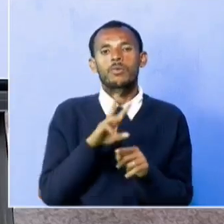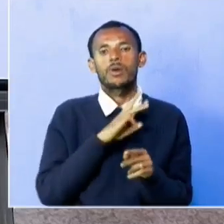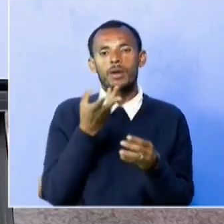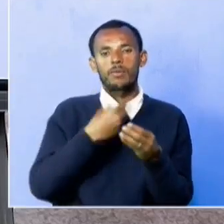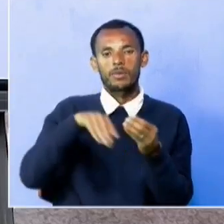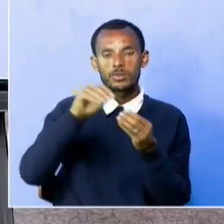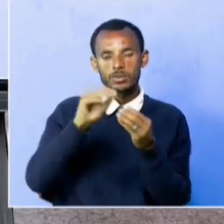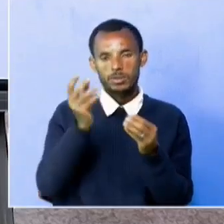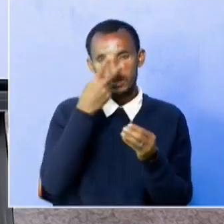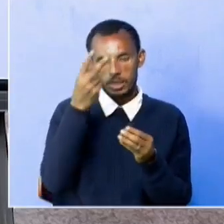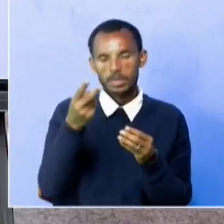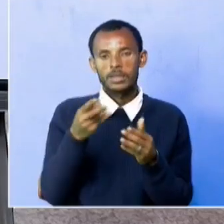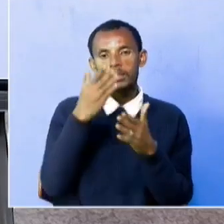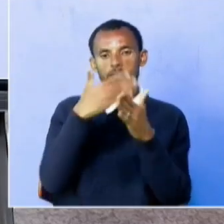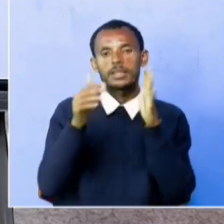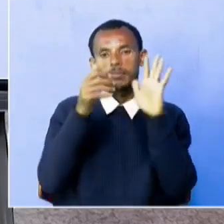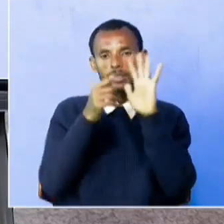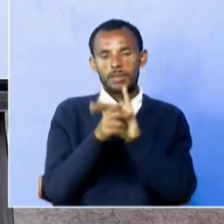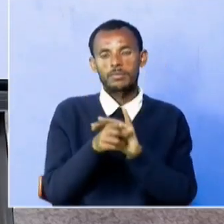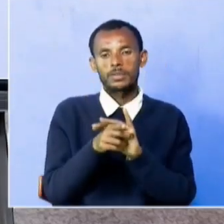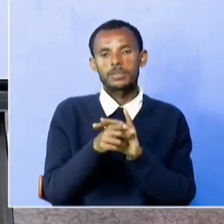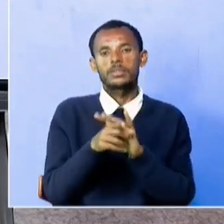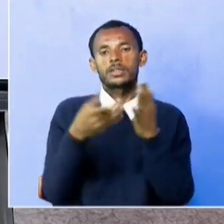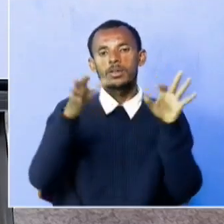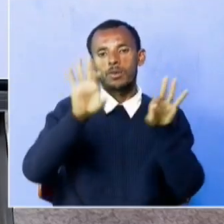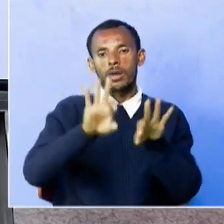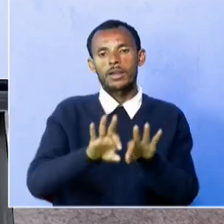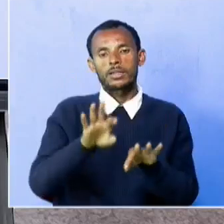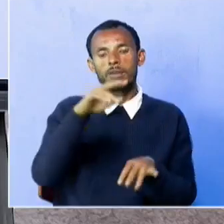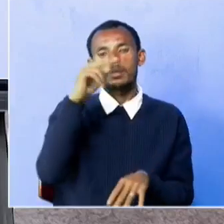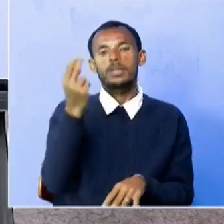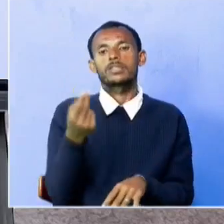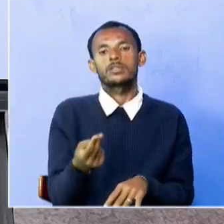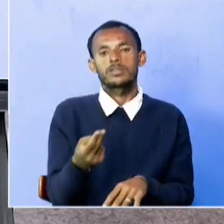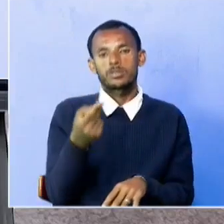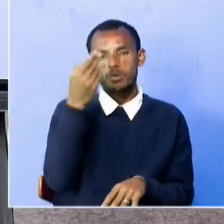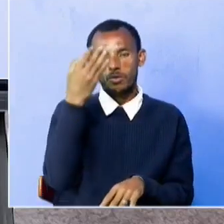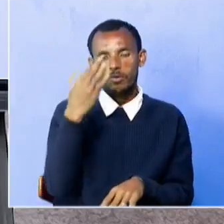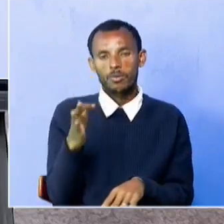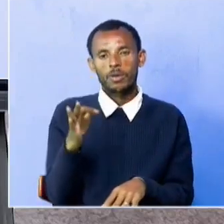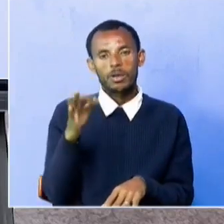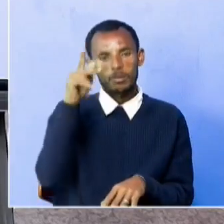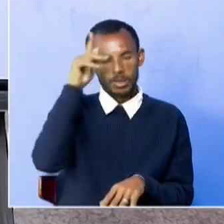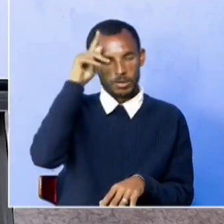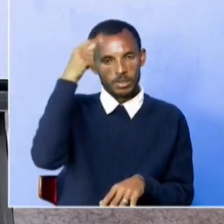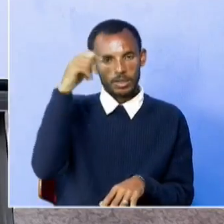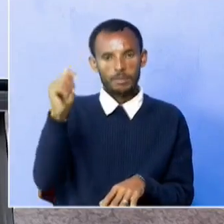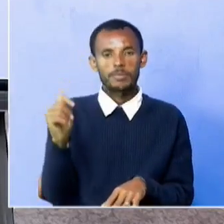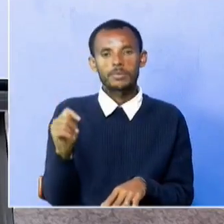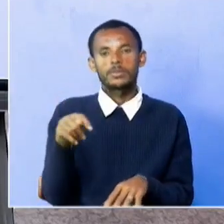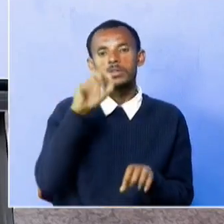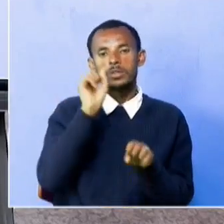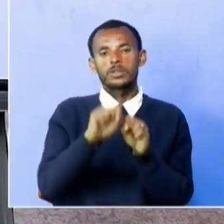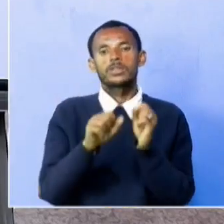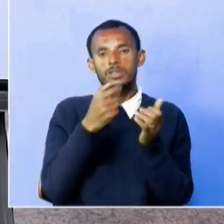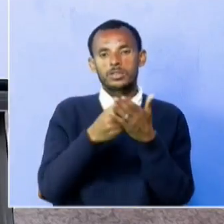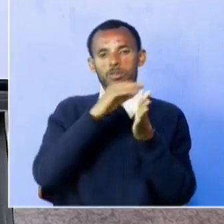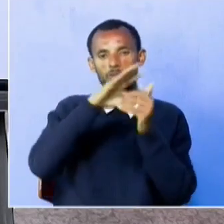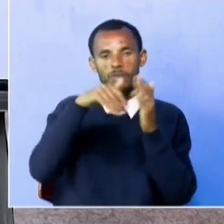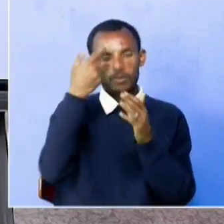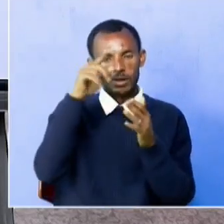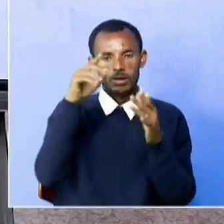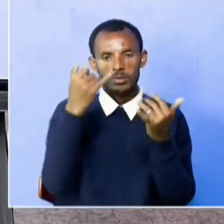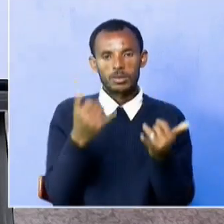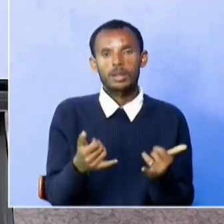also seen some examples that requires the applications of Pythagoras theorem. So that's all for